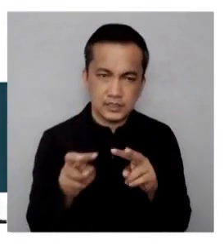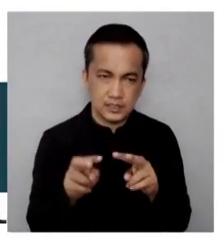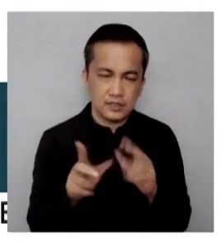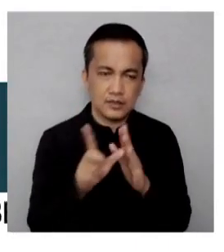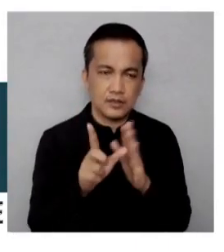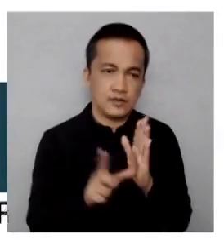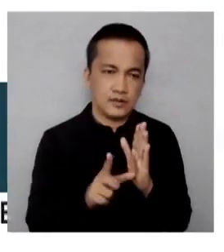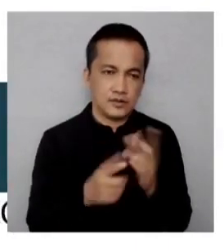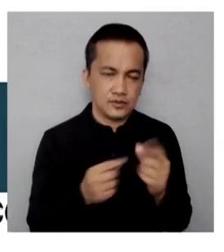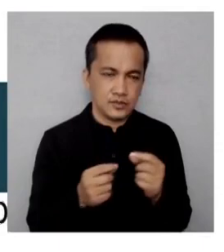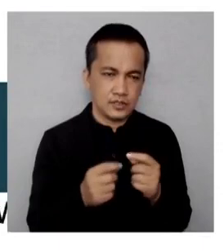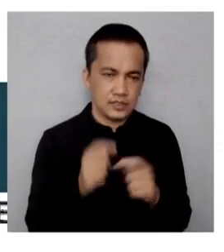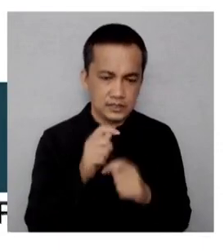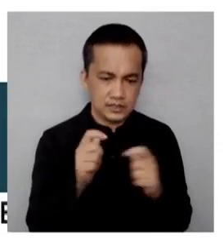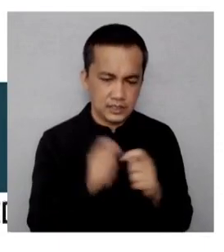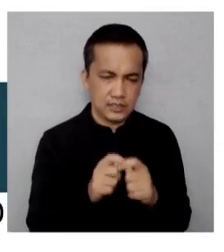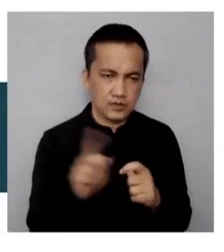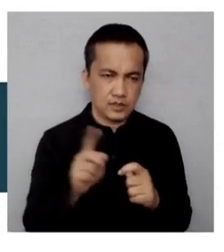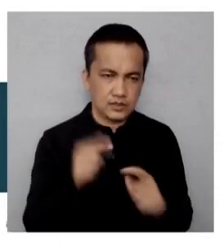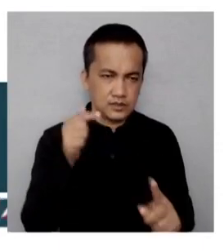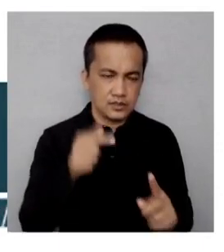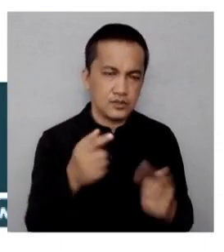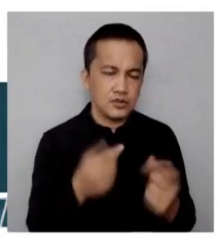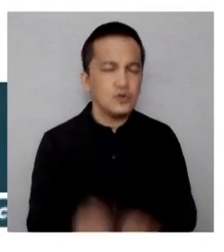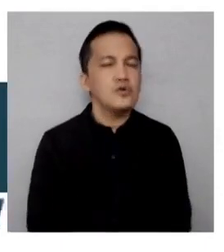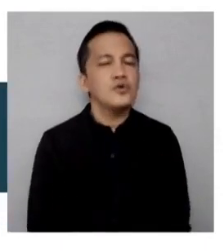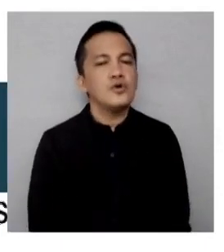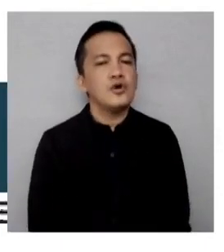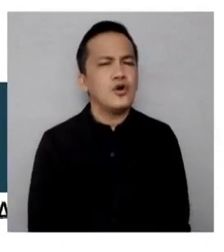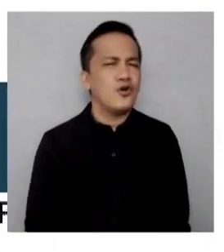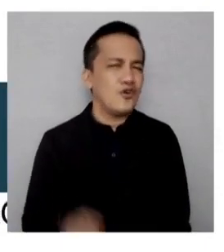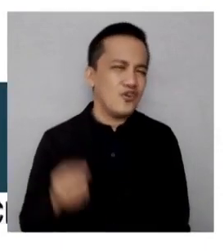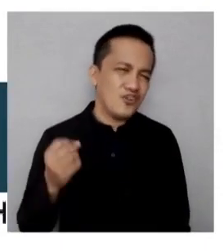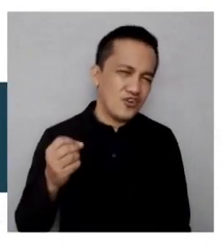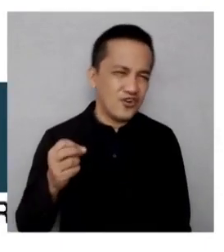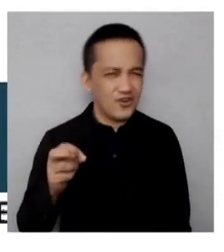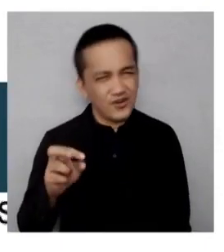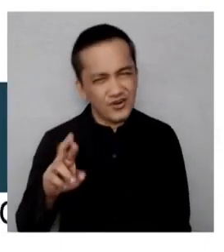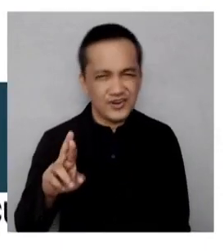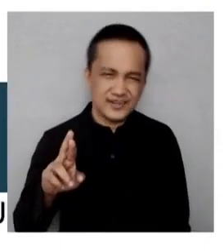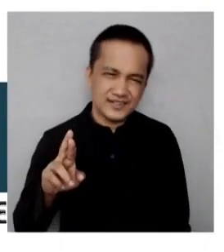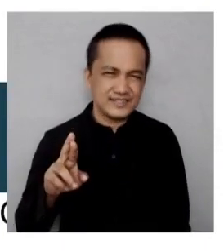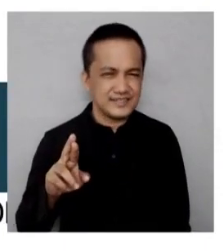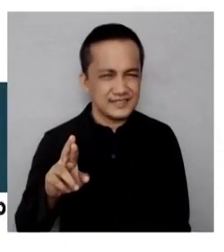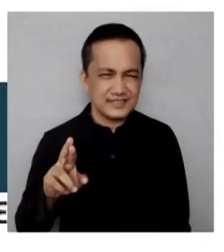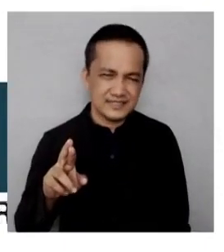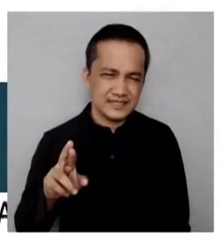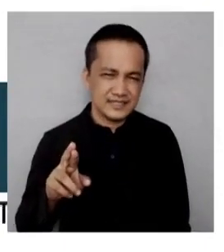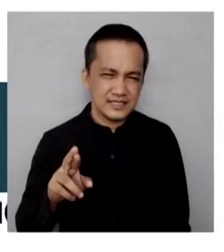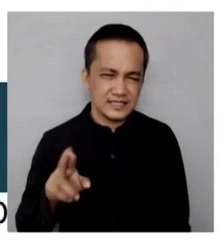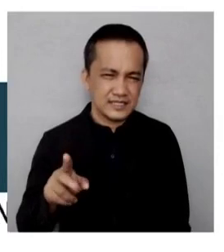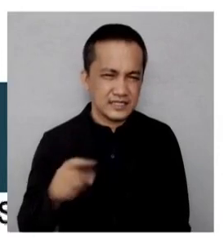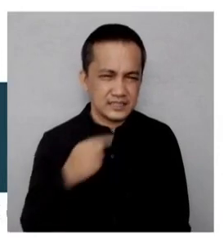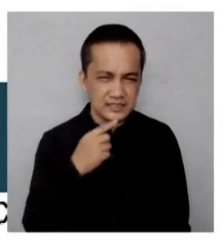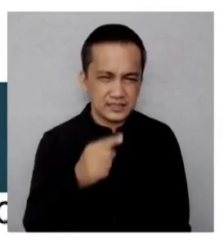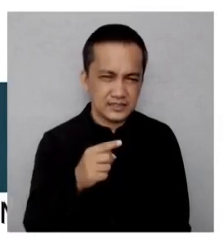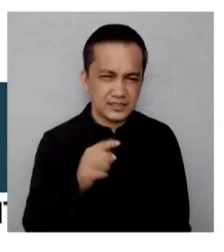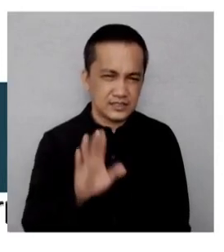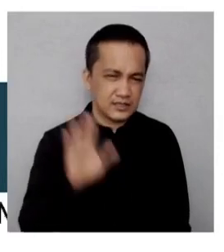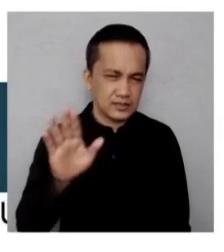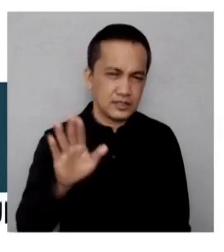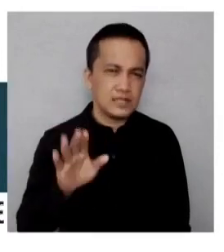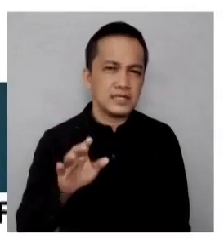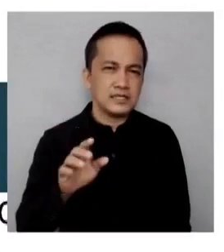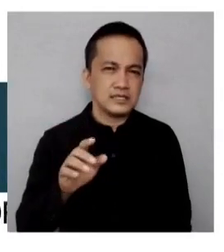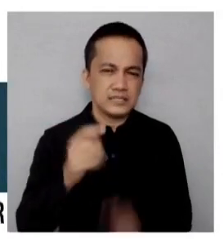doing exactly what it intended to do? Or is this giving credence to your fears about the law to